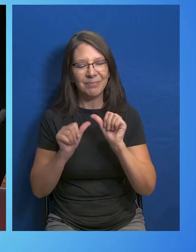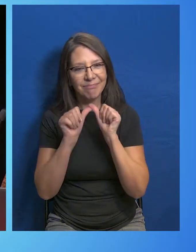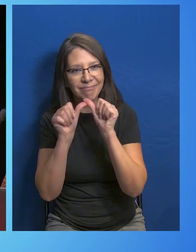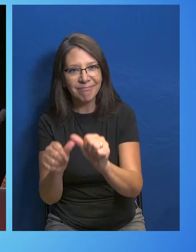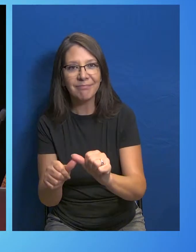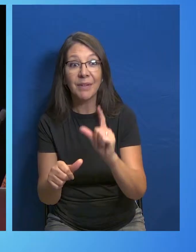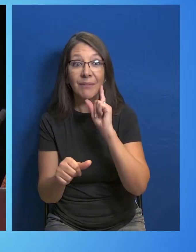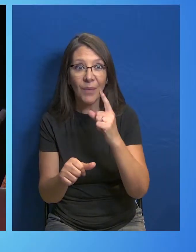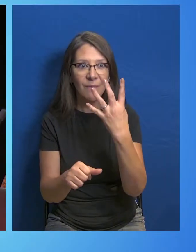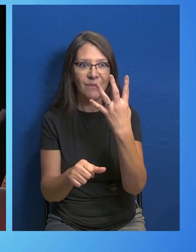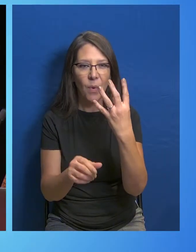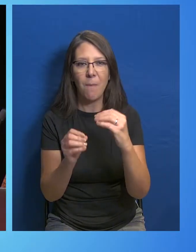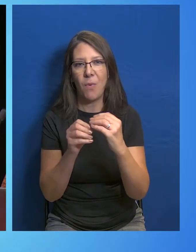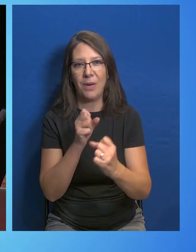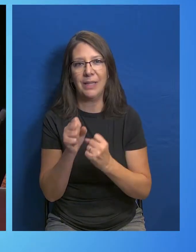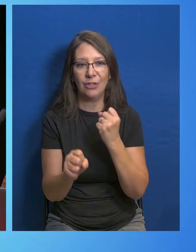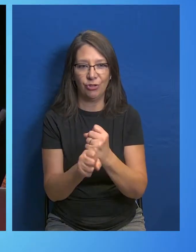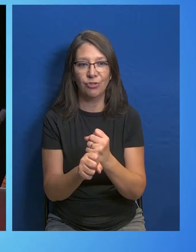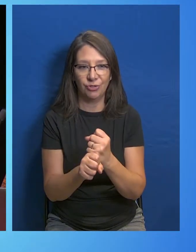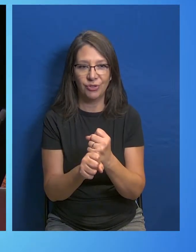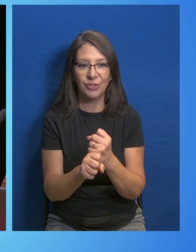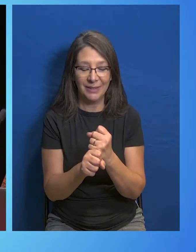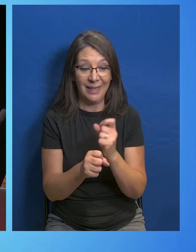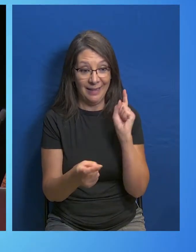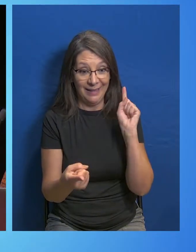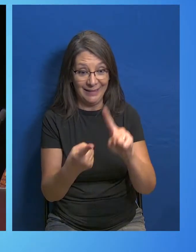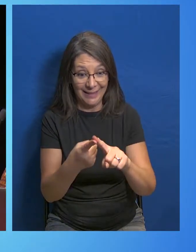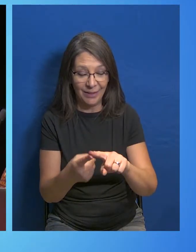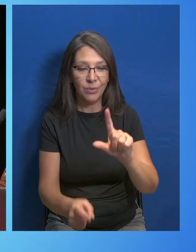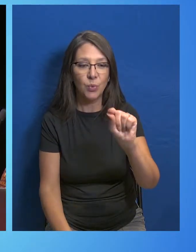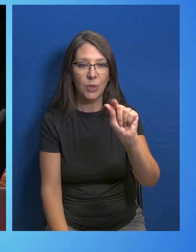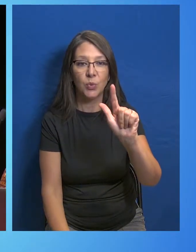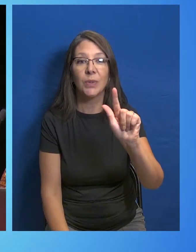more years, which is through 2027.